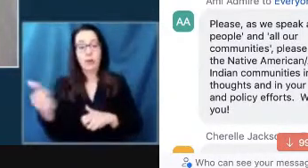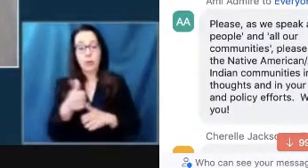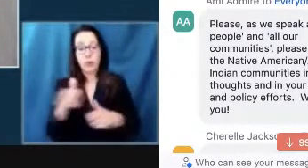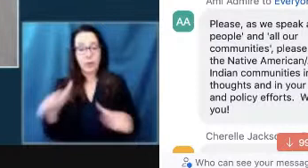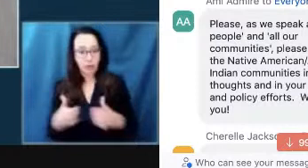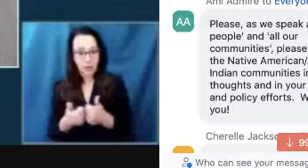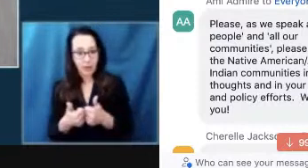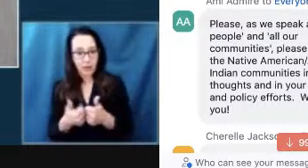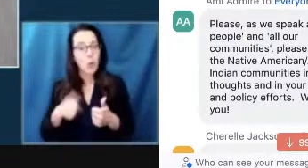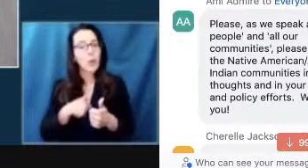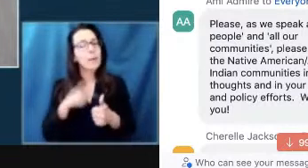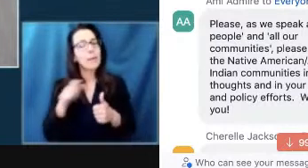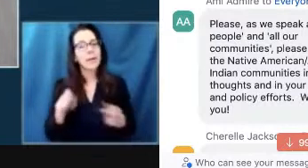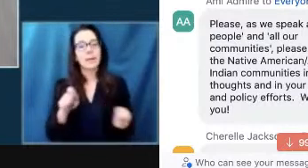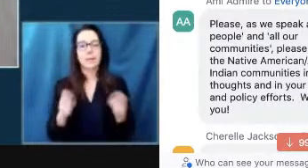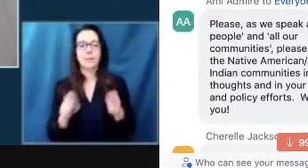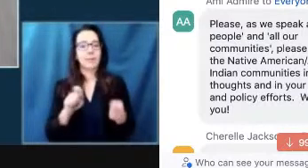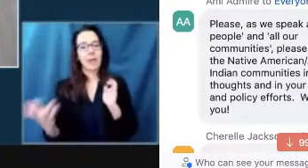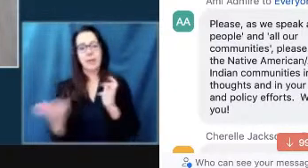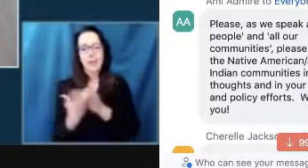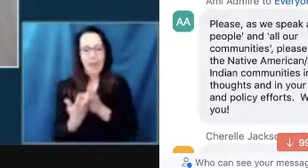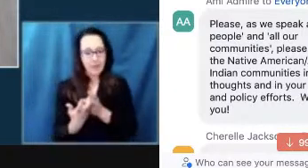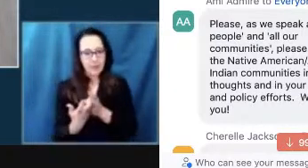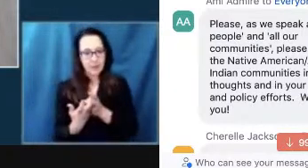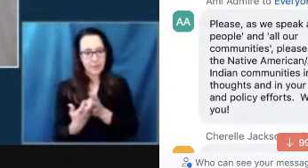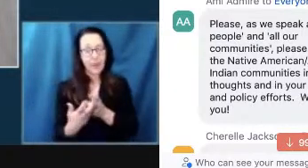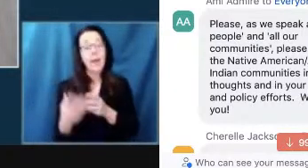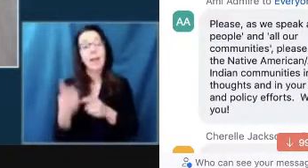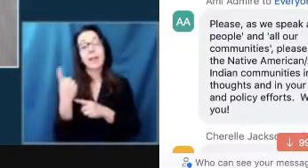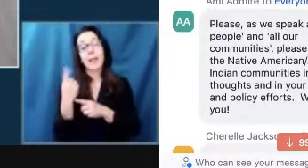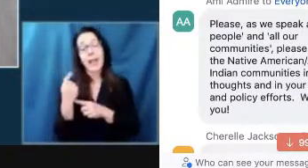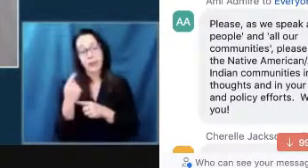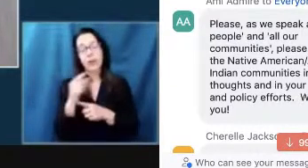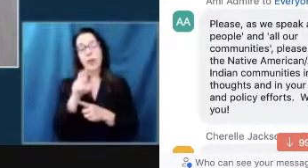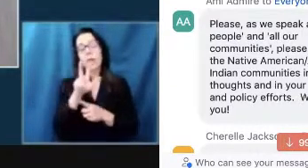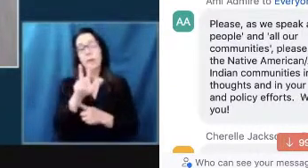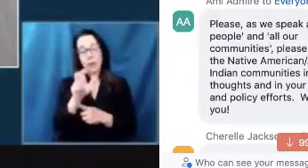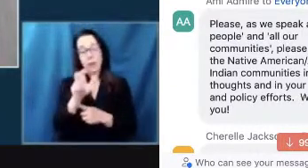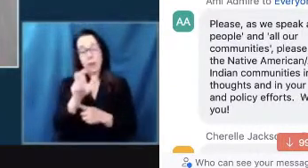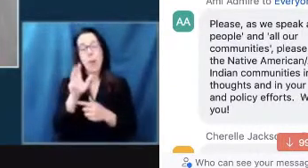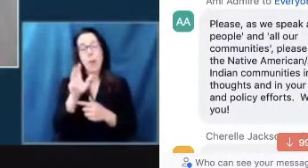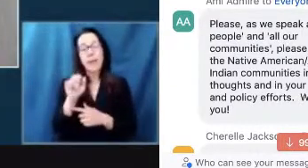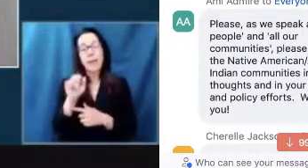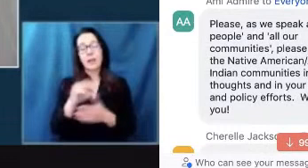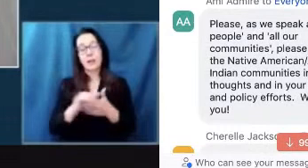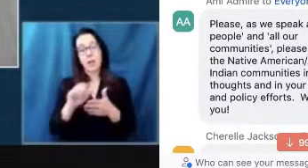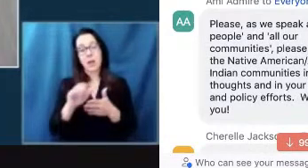adapt. Last year, we poured $300 million into helping our plan for